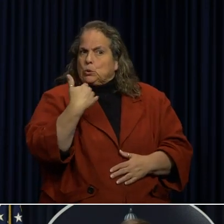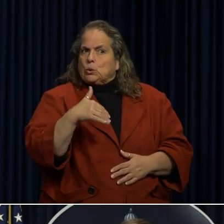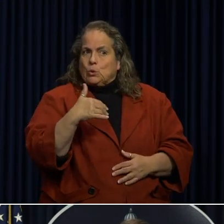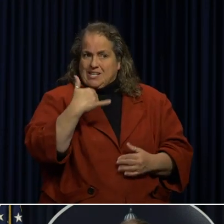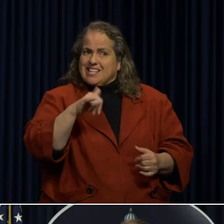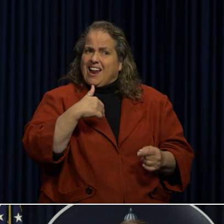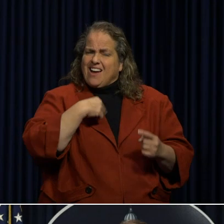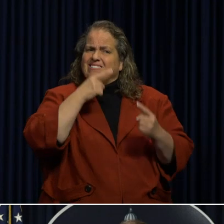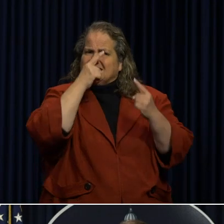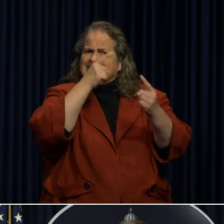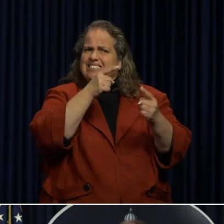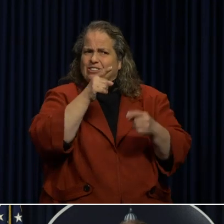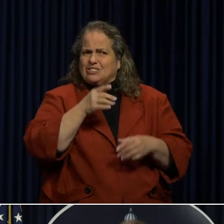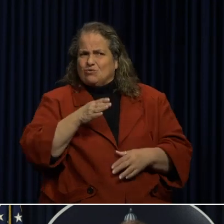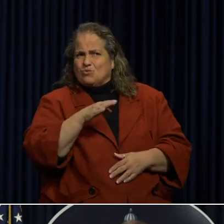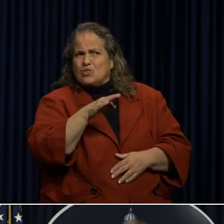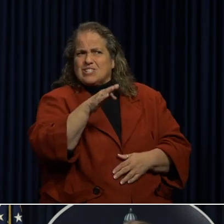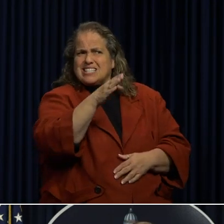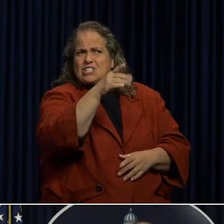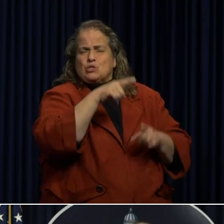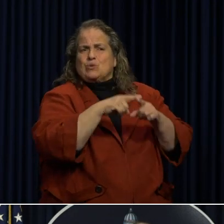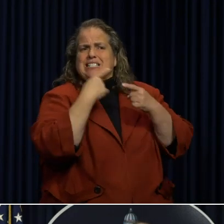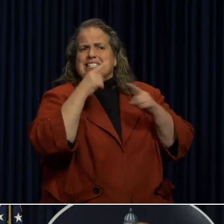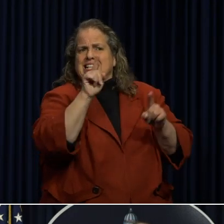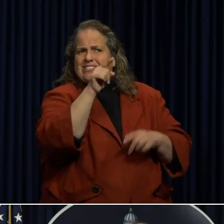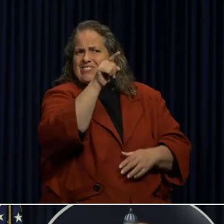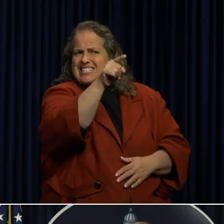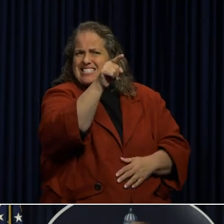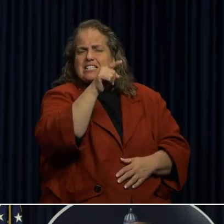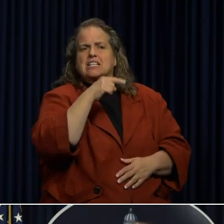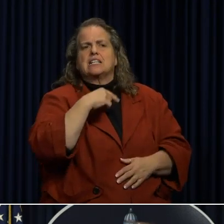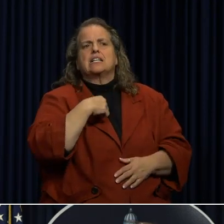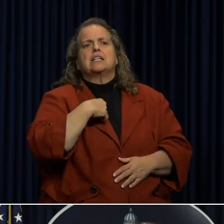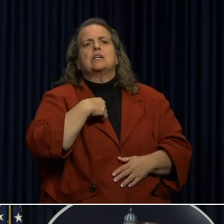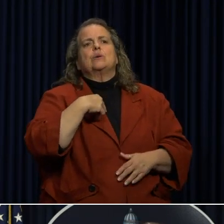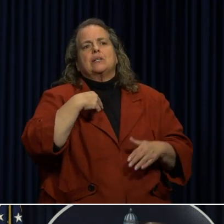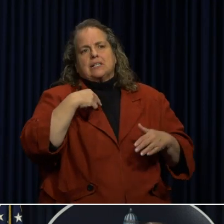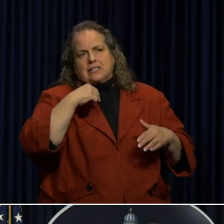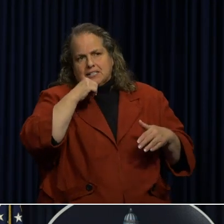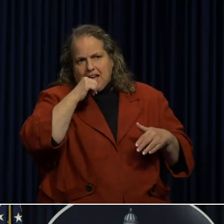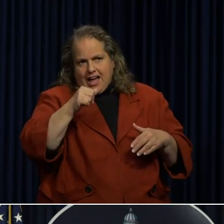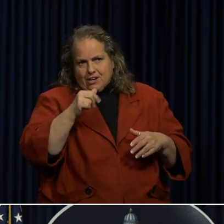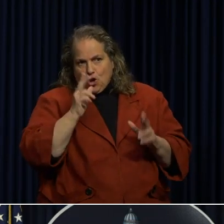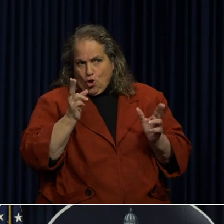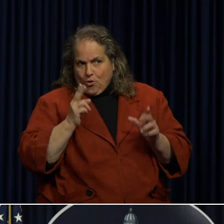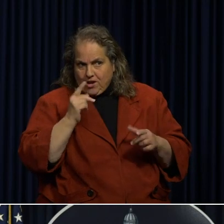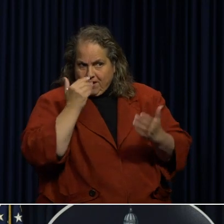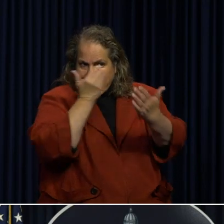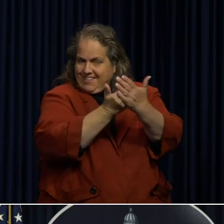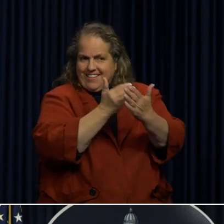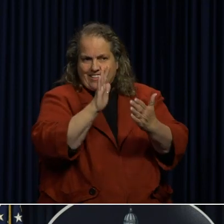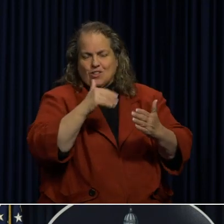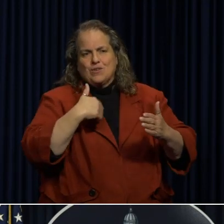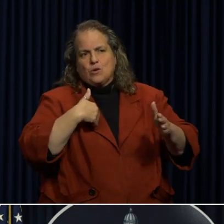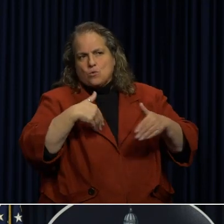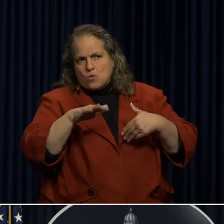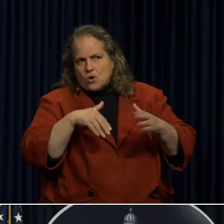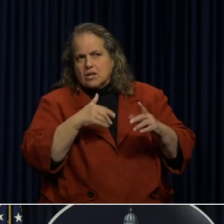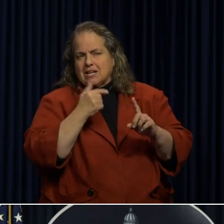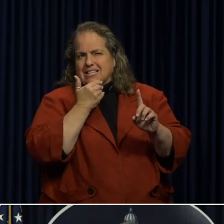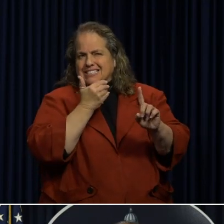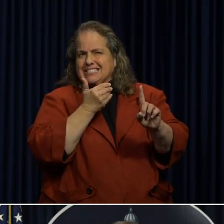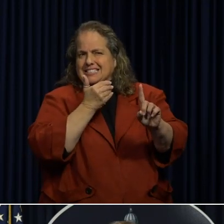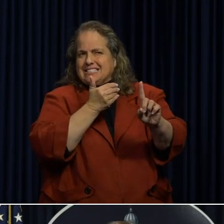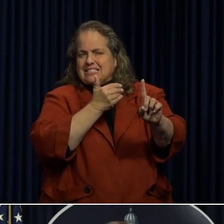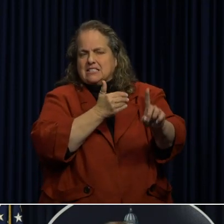not riding towards it. So make sure that we stay strong. Don't travel and report non-compliance.